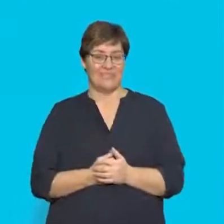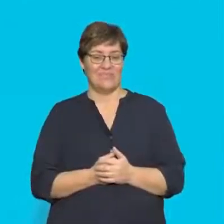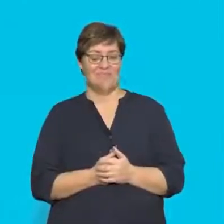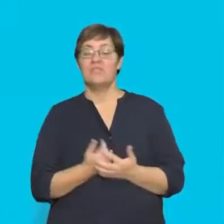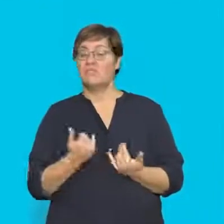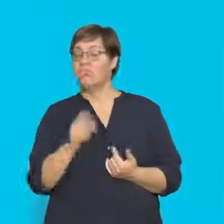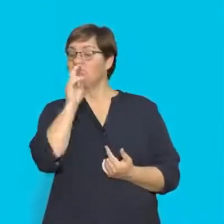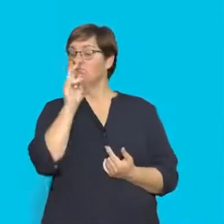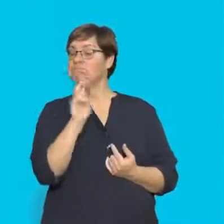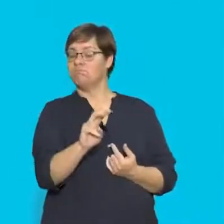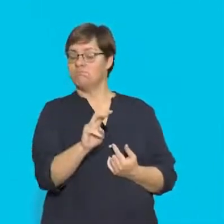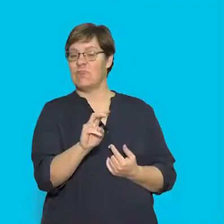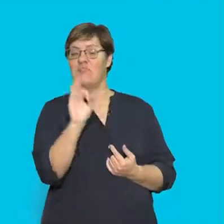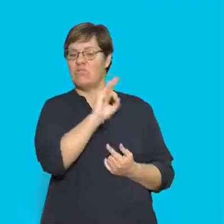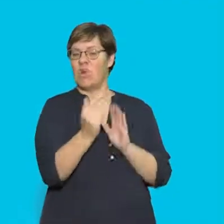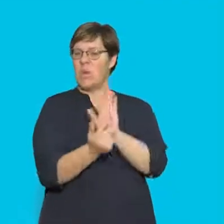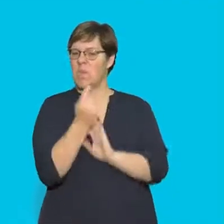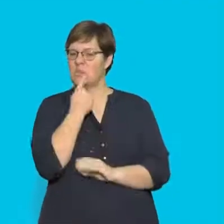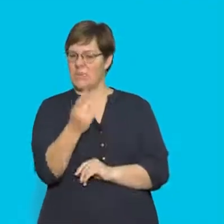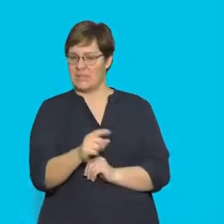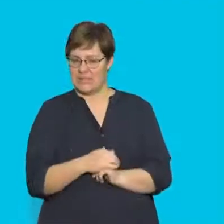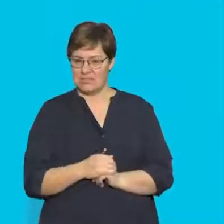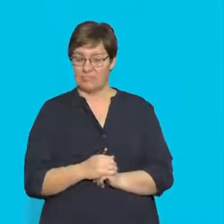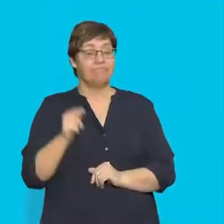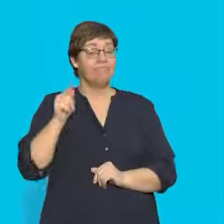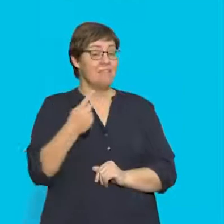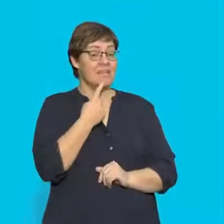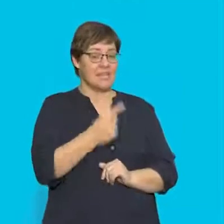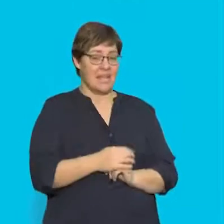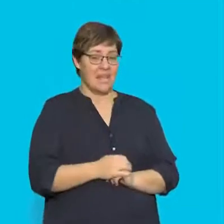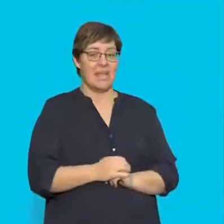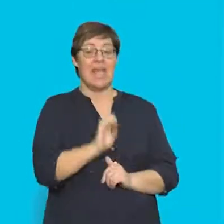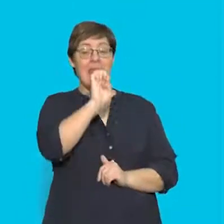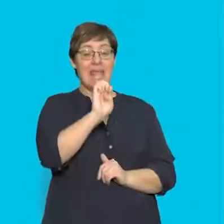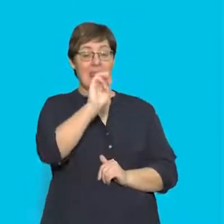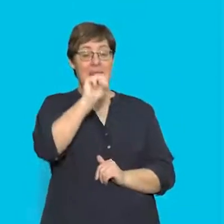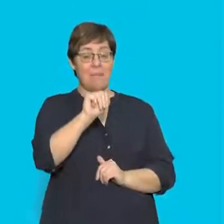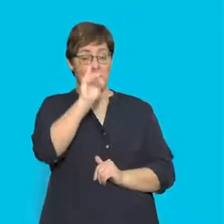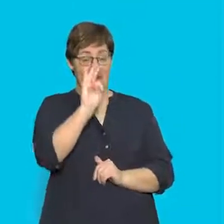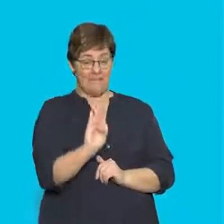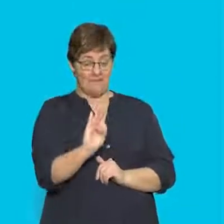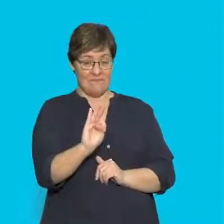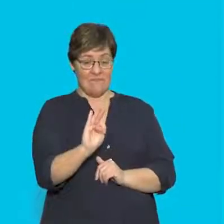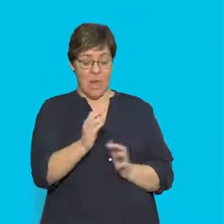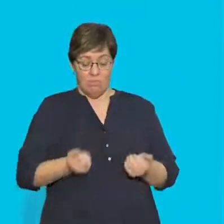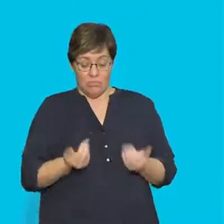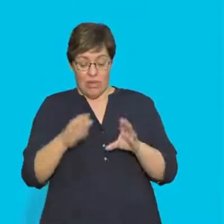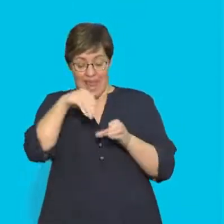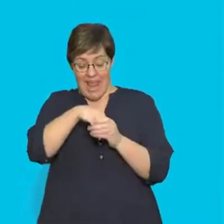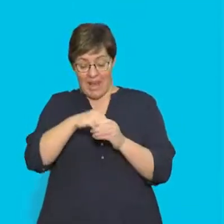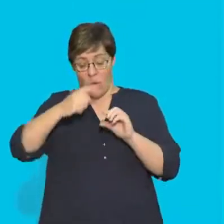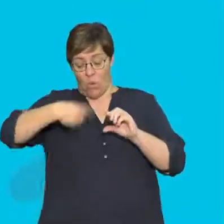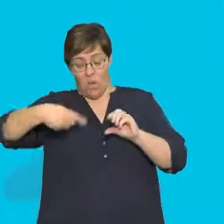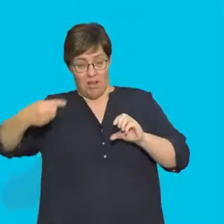a look at what Faraday's law says. Faraday's law says the EMF induced in a coil is